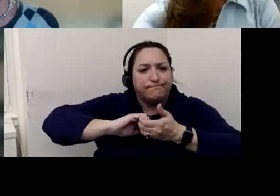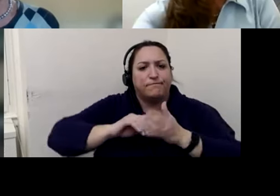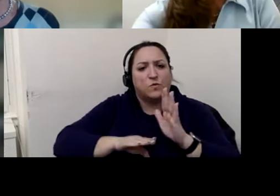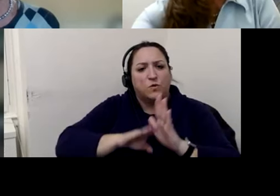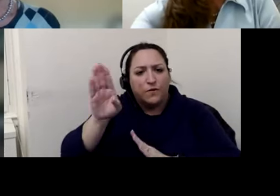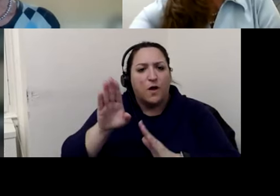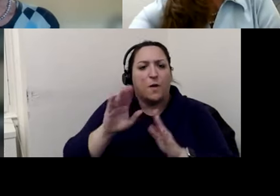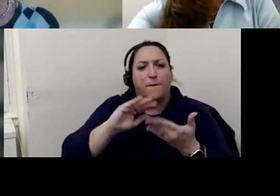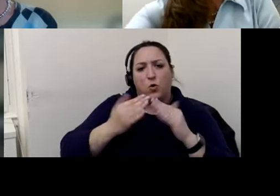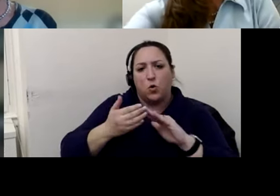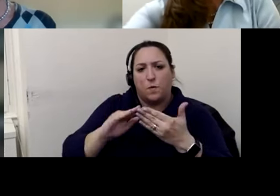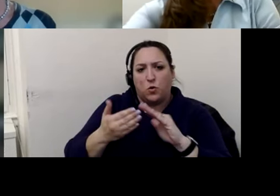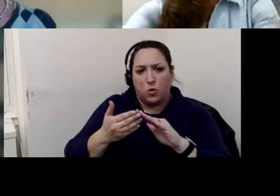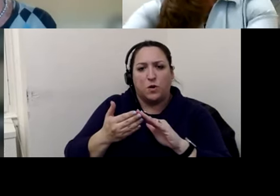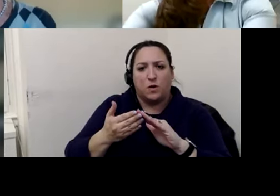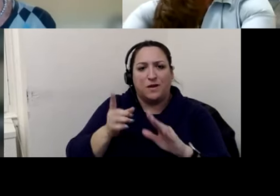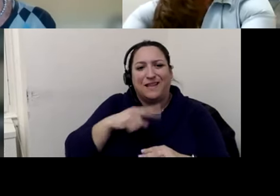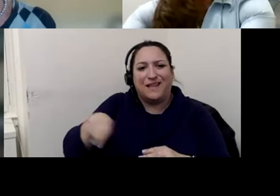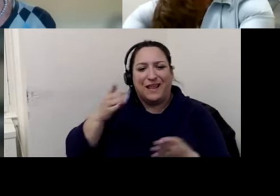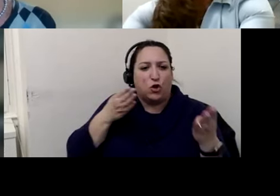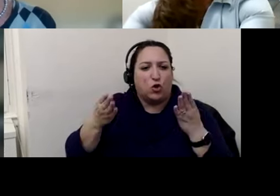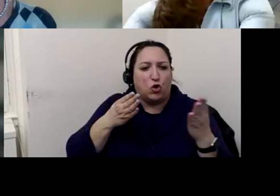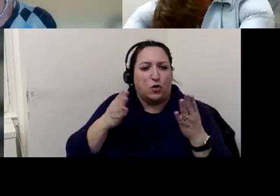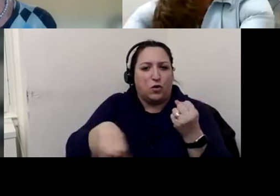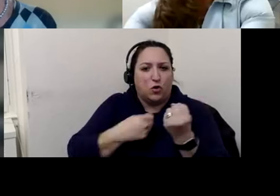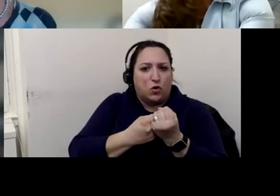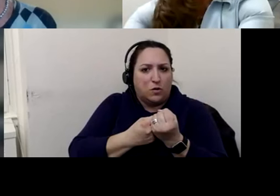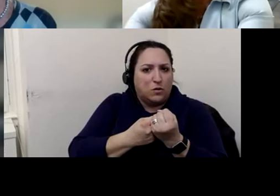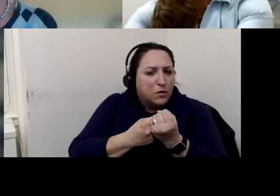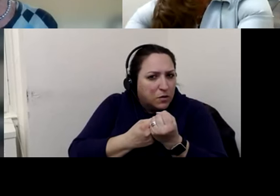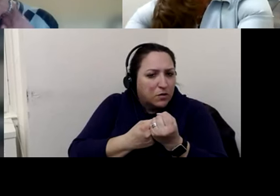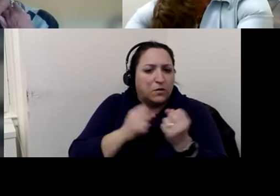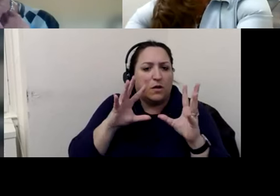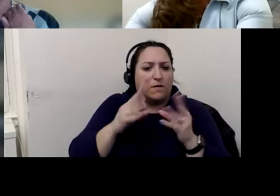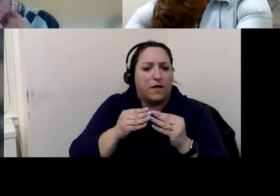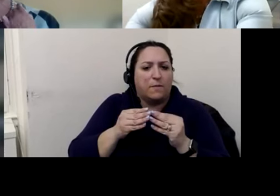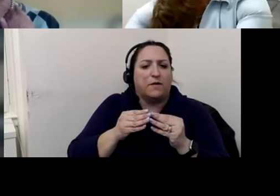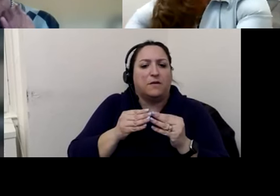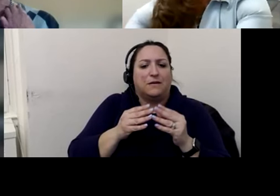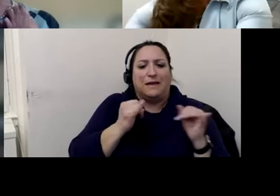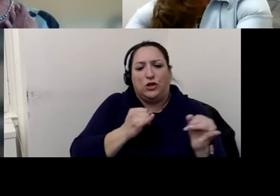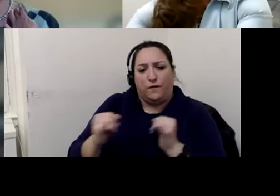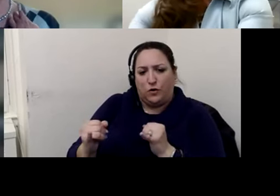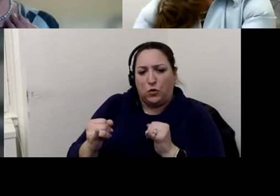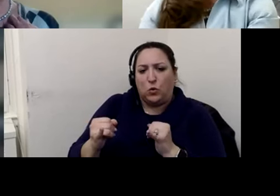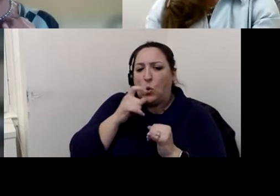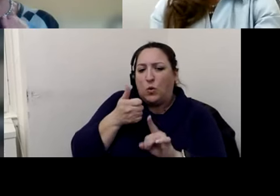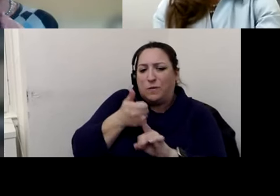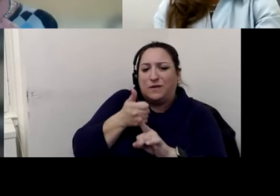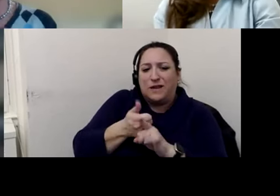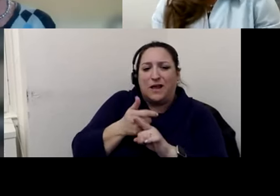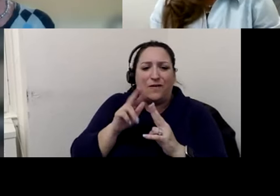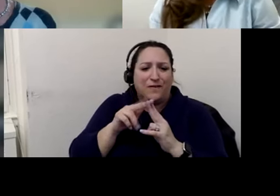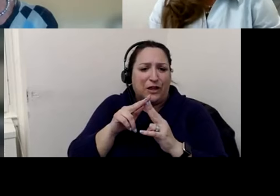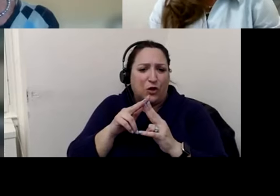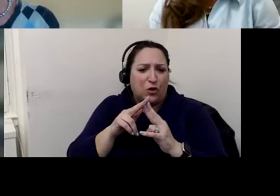the community-based services and support for the families and individuals who were either at